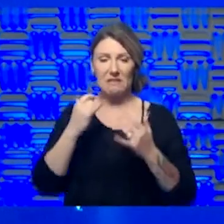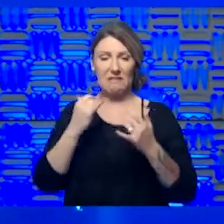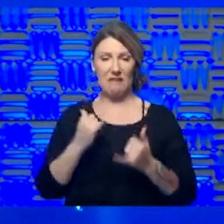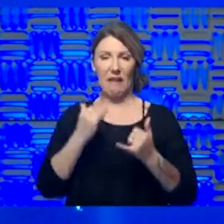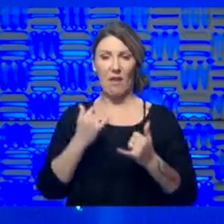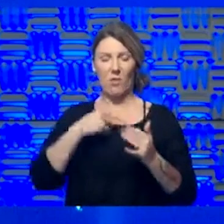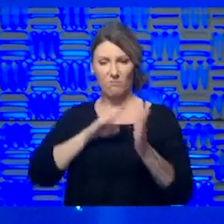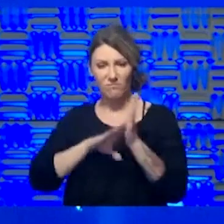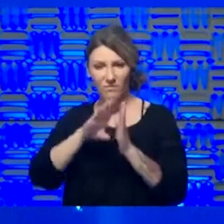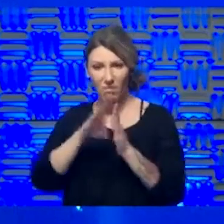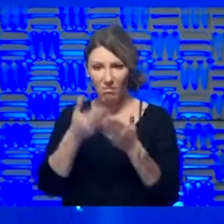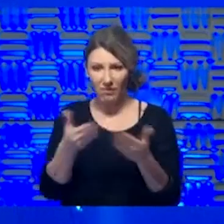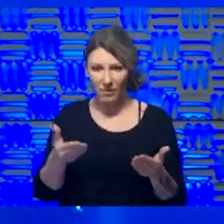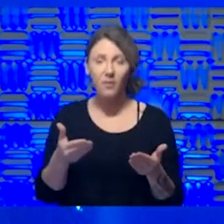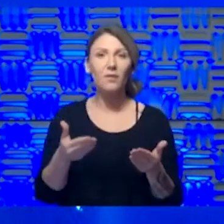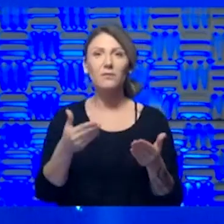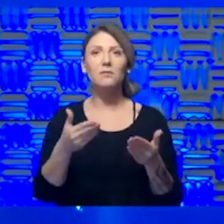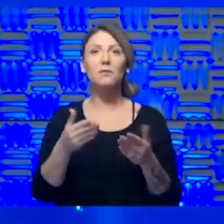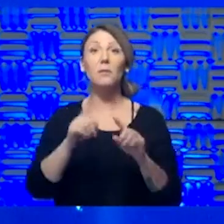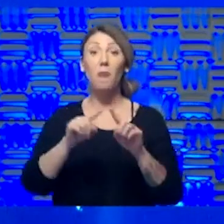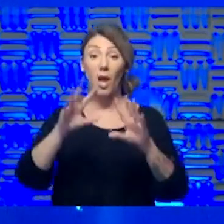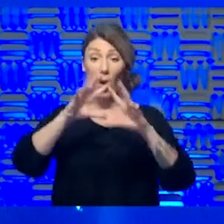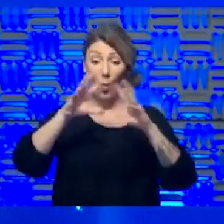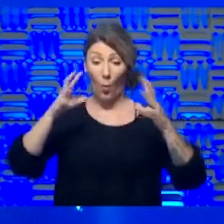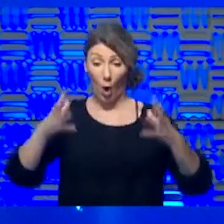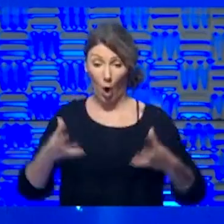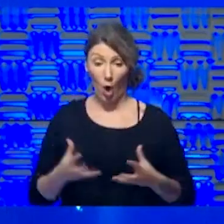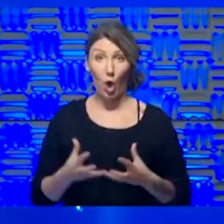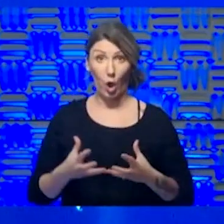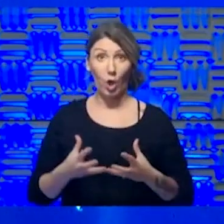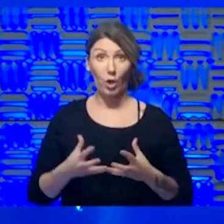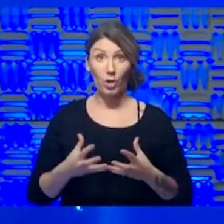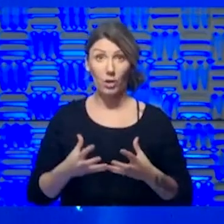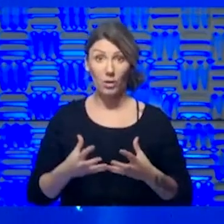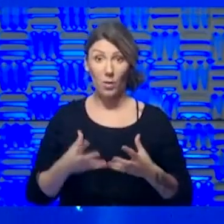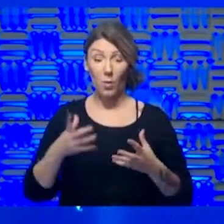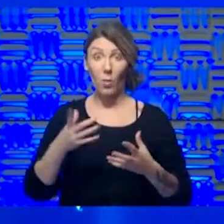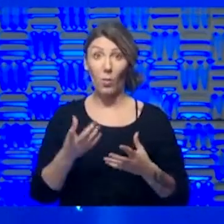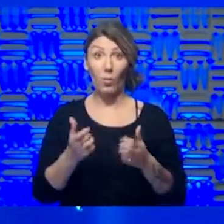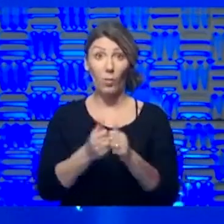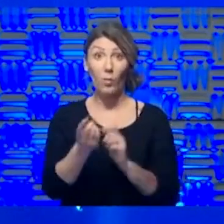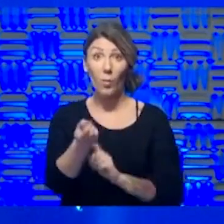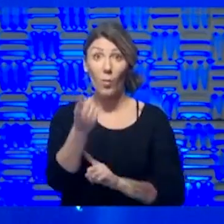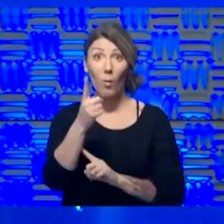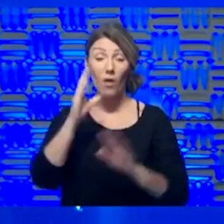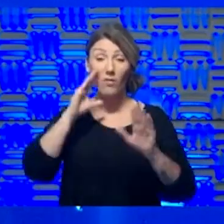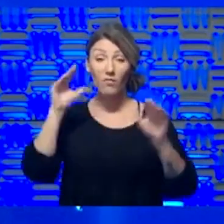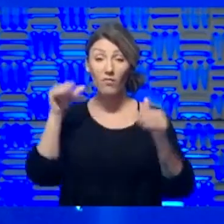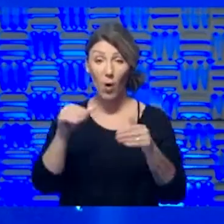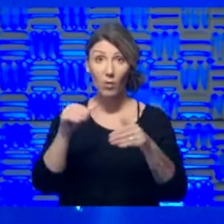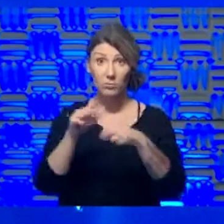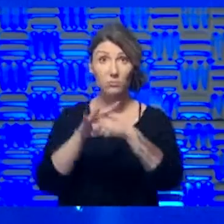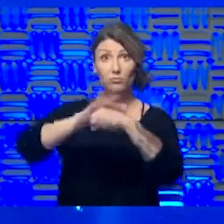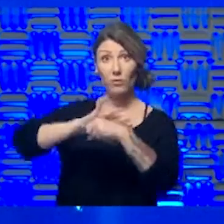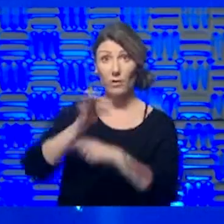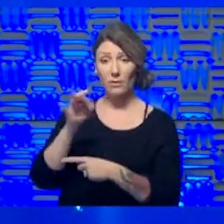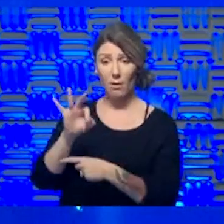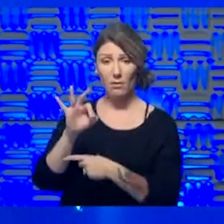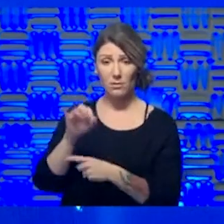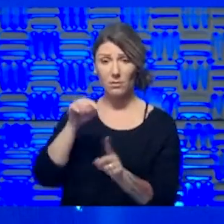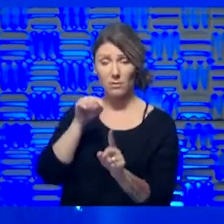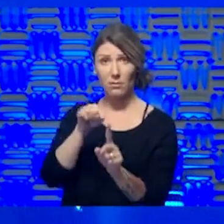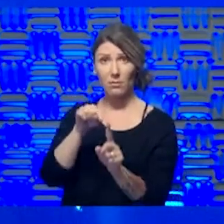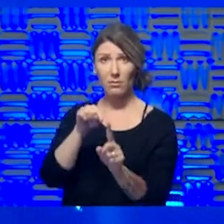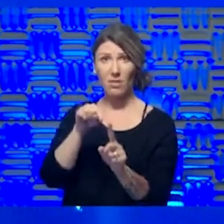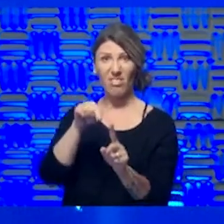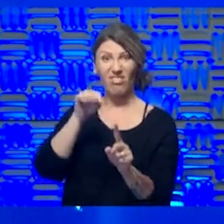When you have a world working on, with this singular focus, on a thing like this with a